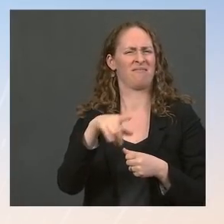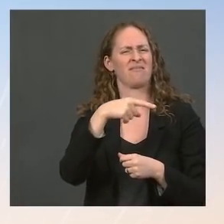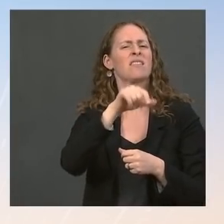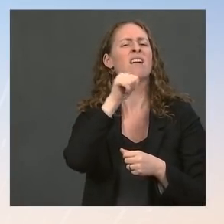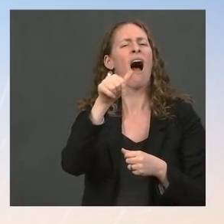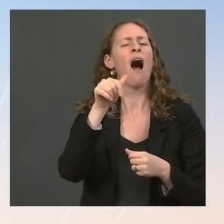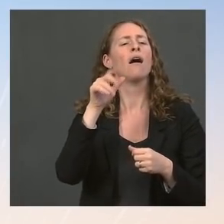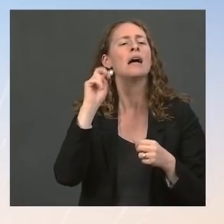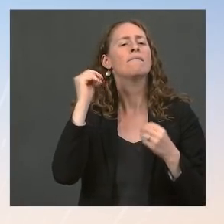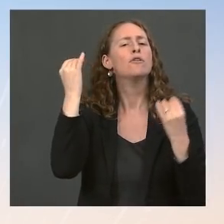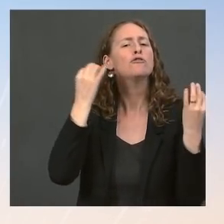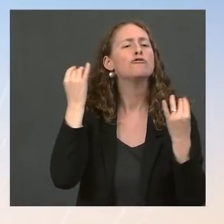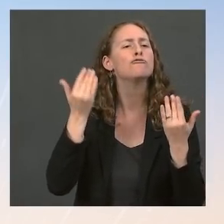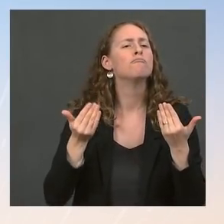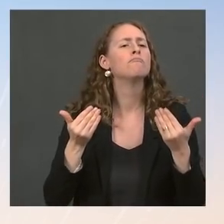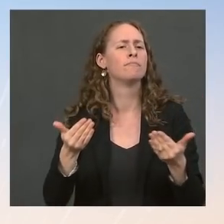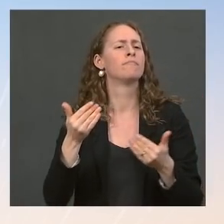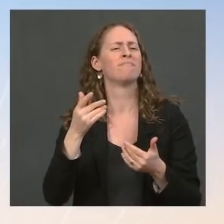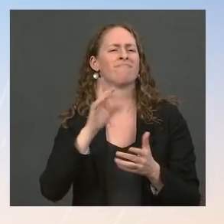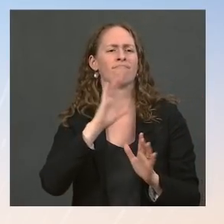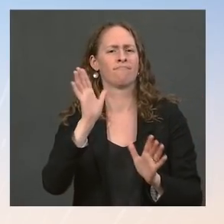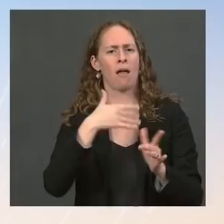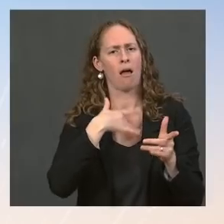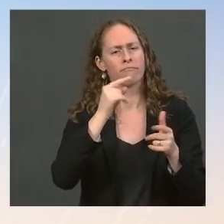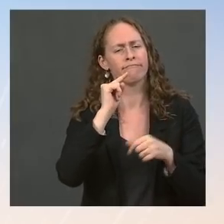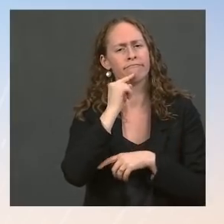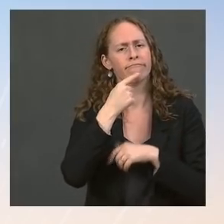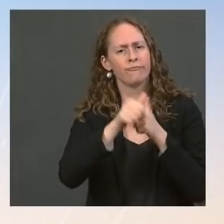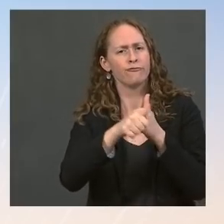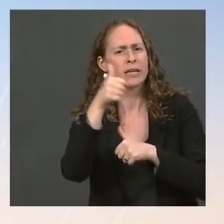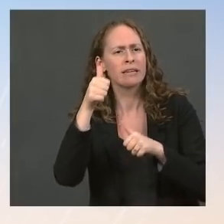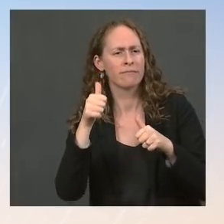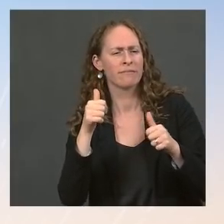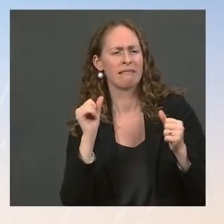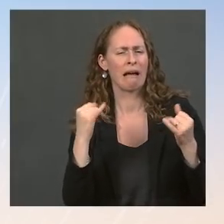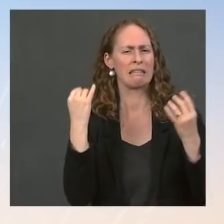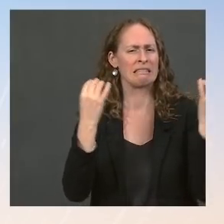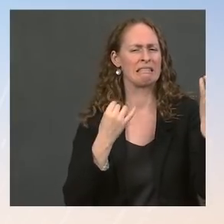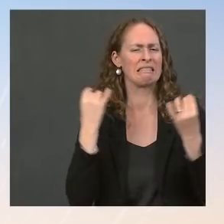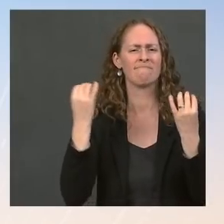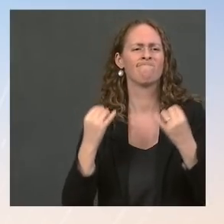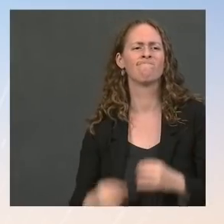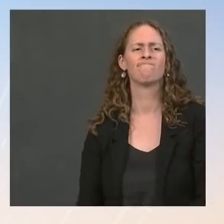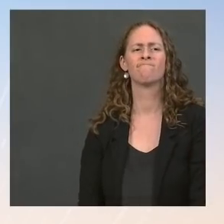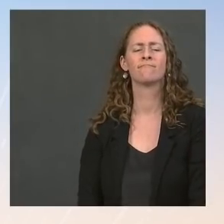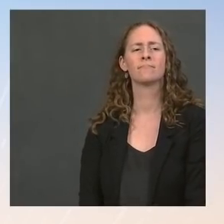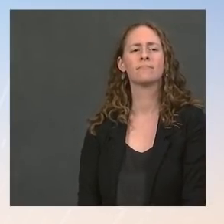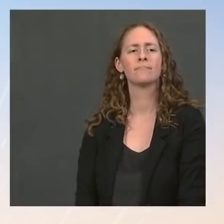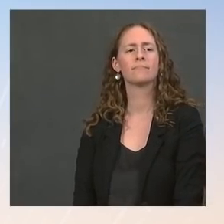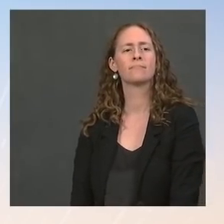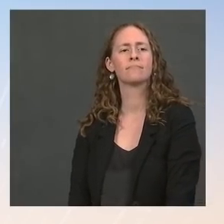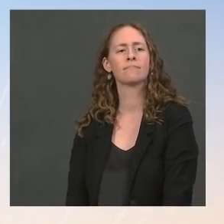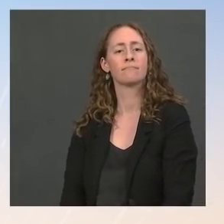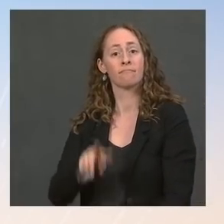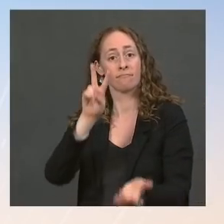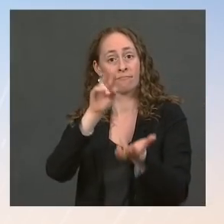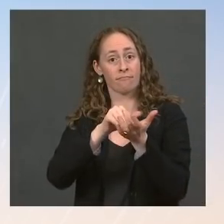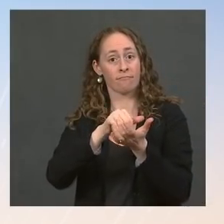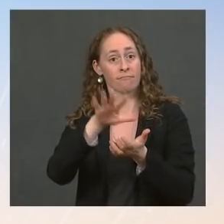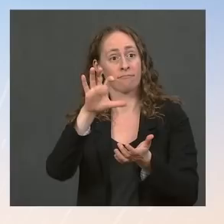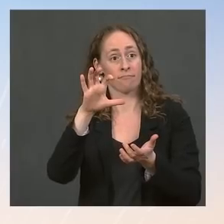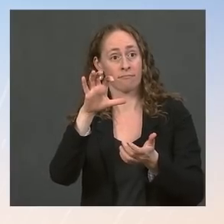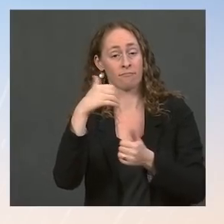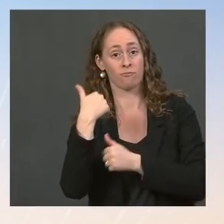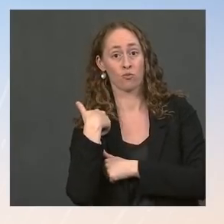not have risks, major risks, including those, and that would maintain the status quo of 2,500 troops over the course of the long term.